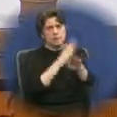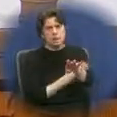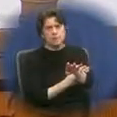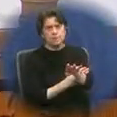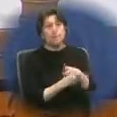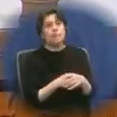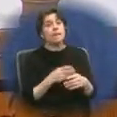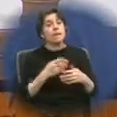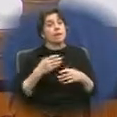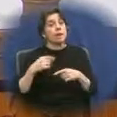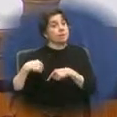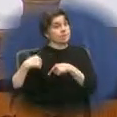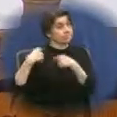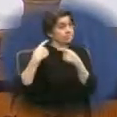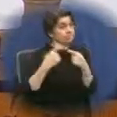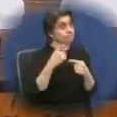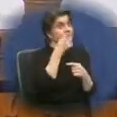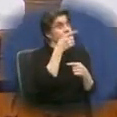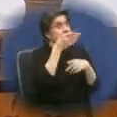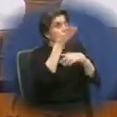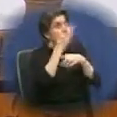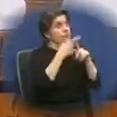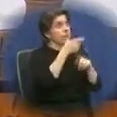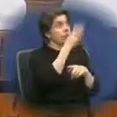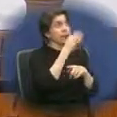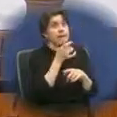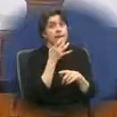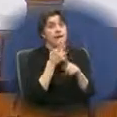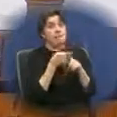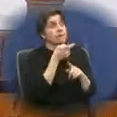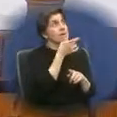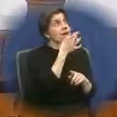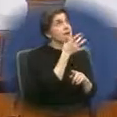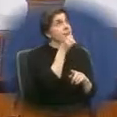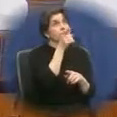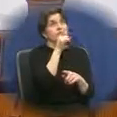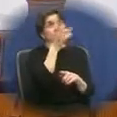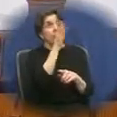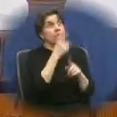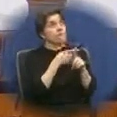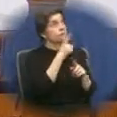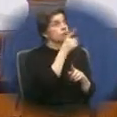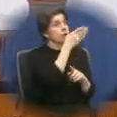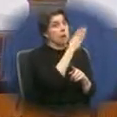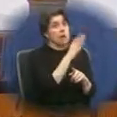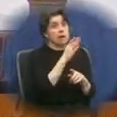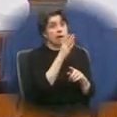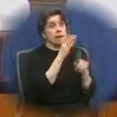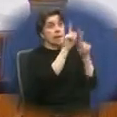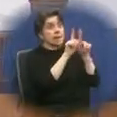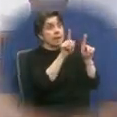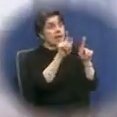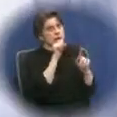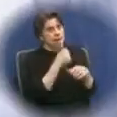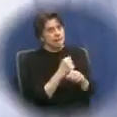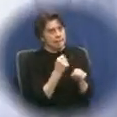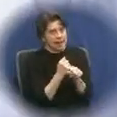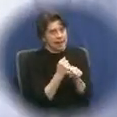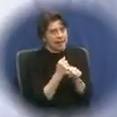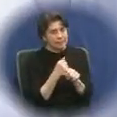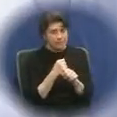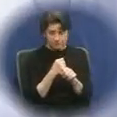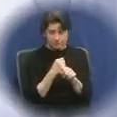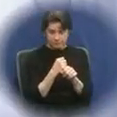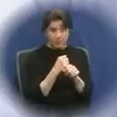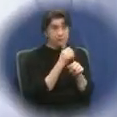the Father before all ages, God from God, light from light, true God from true God, begotten, not made,